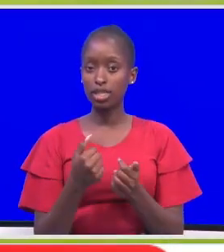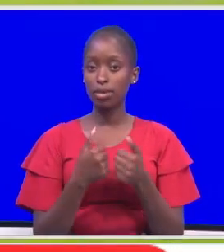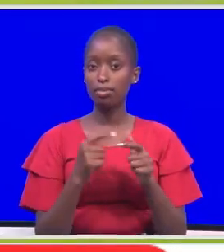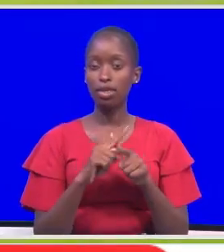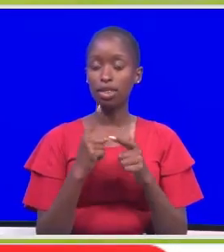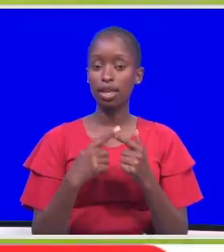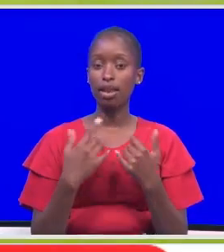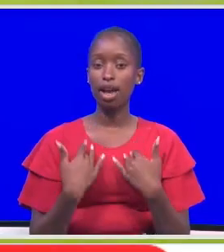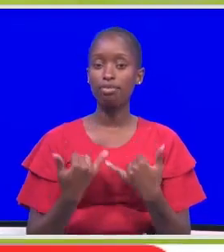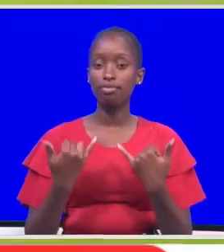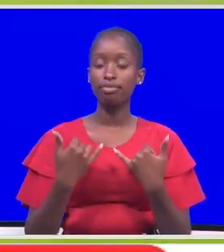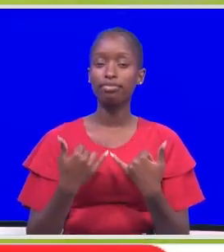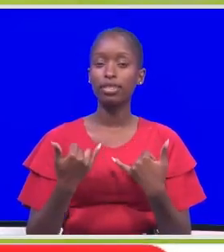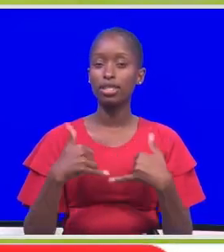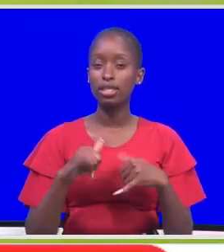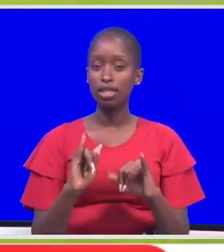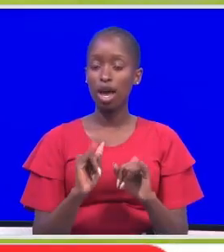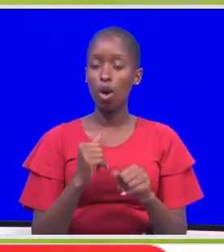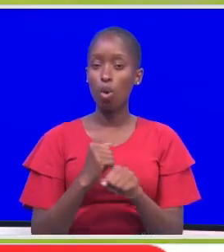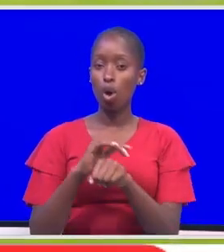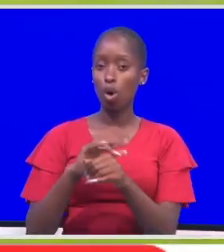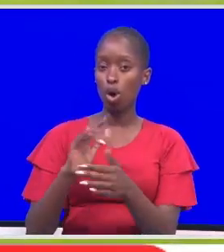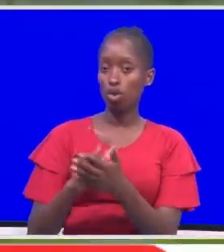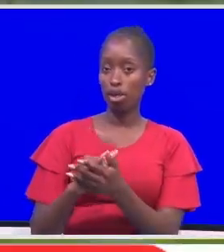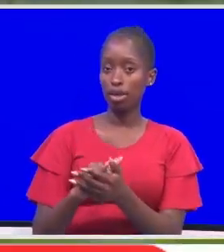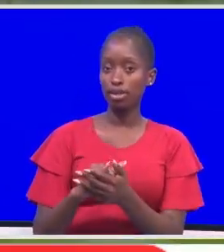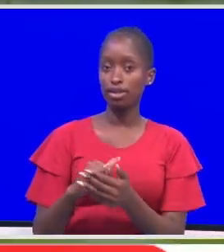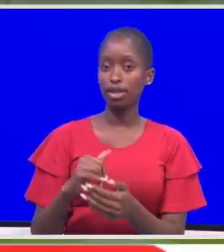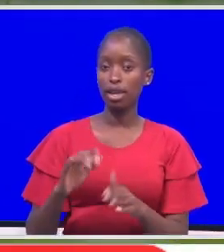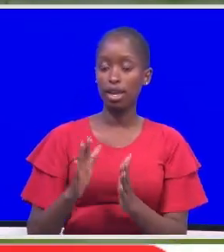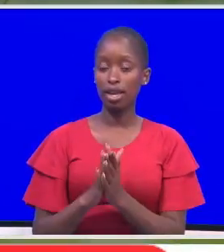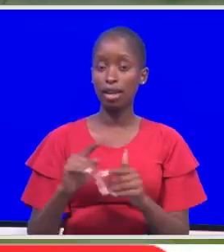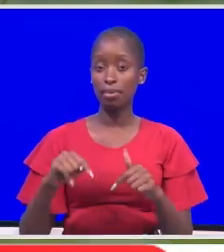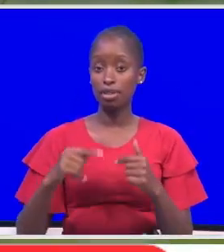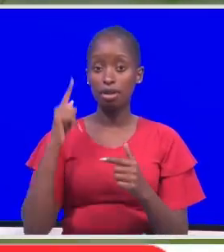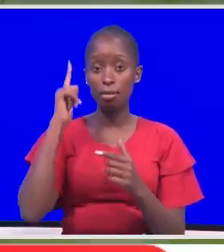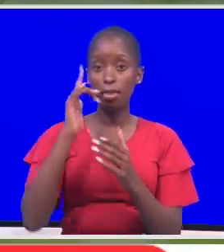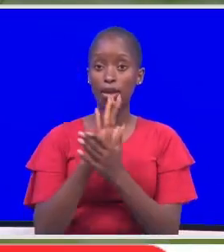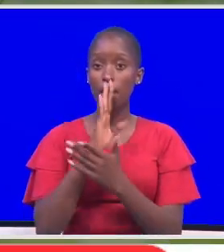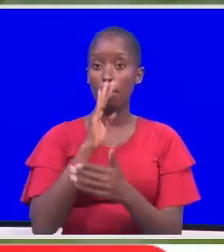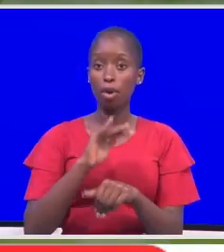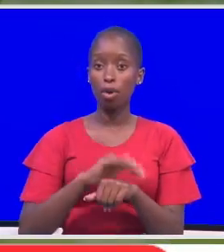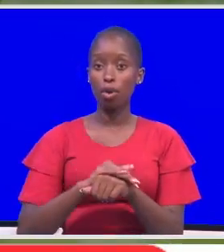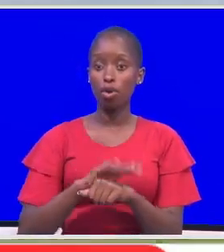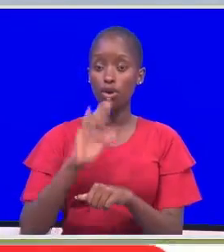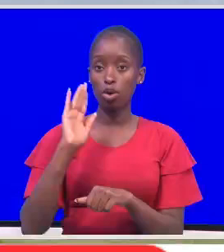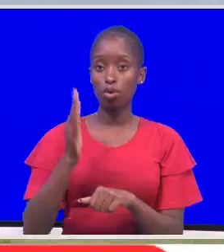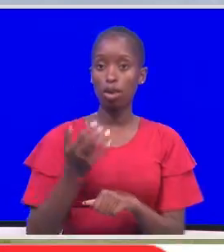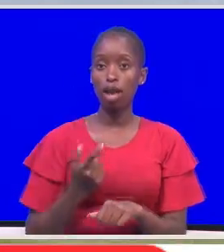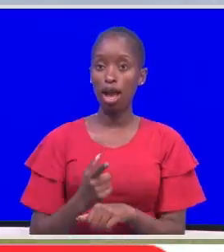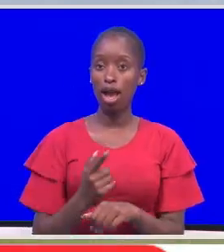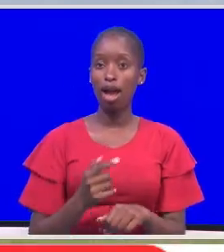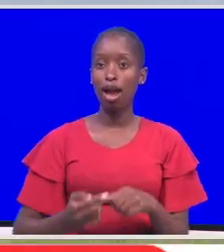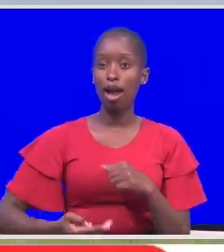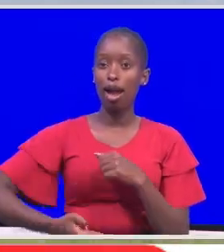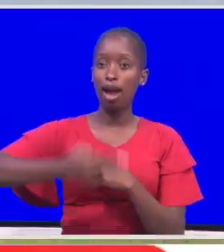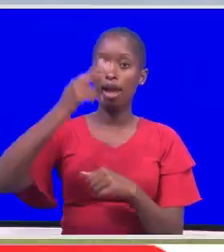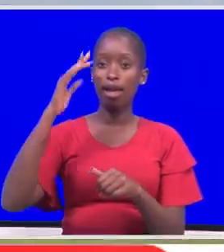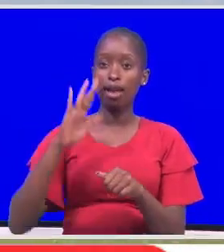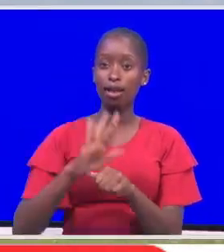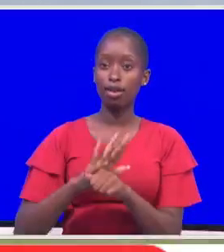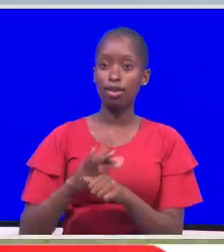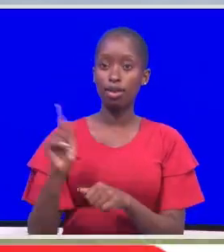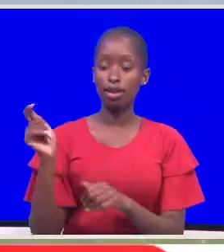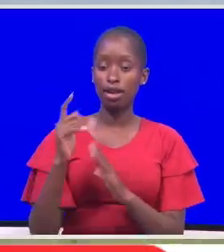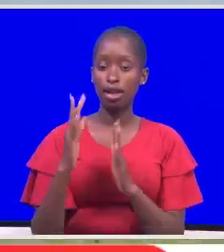working on it, so I believe this time it will be good. The current Ladies Open champion was the highest-ranked Kenyan during